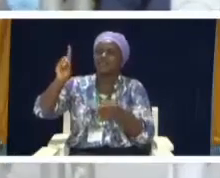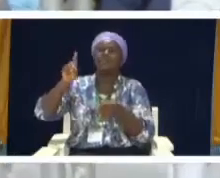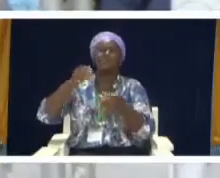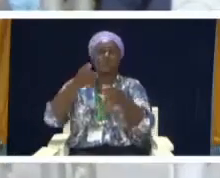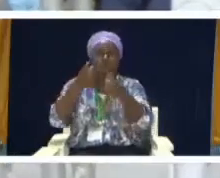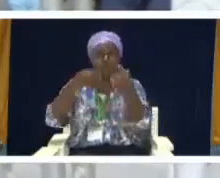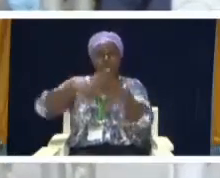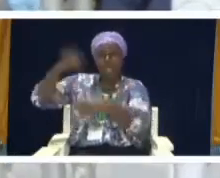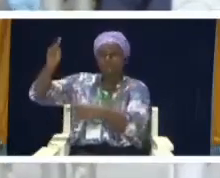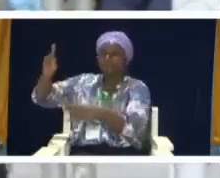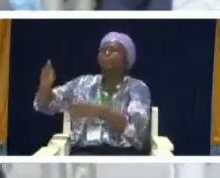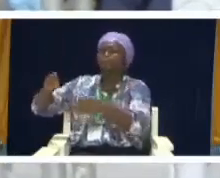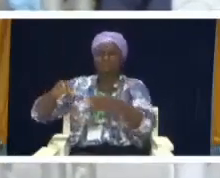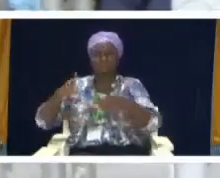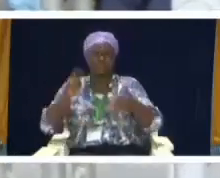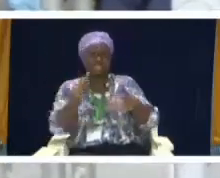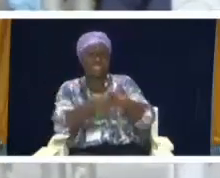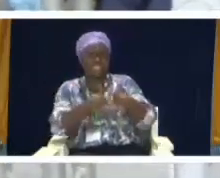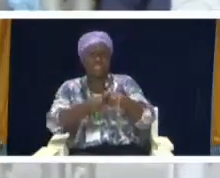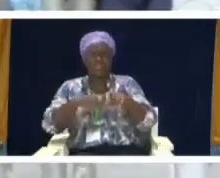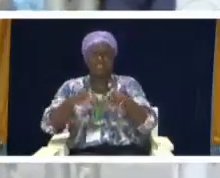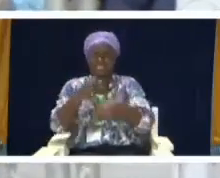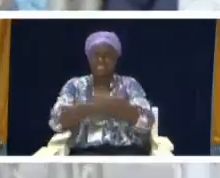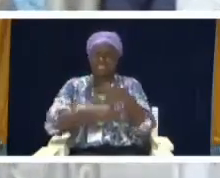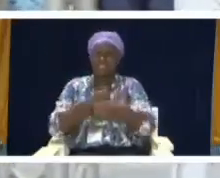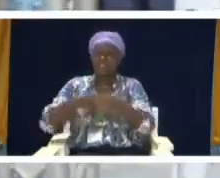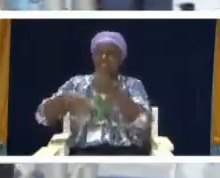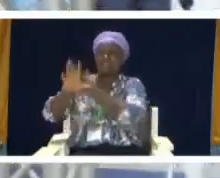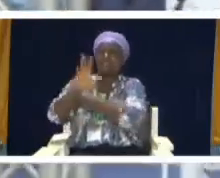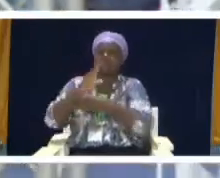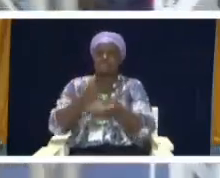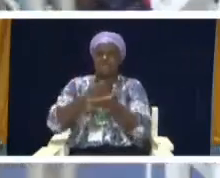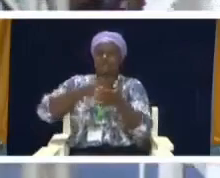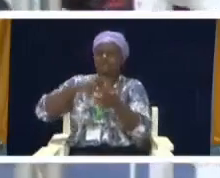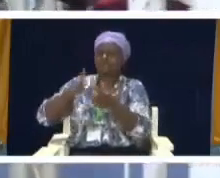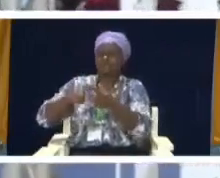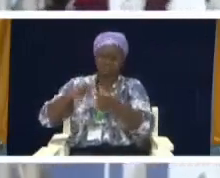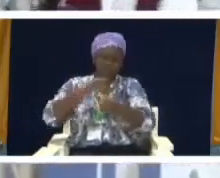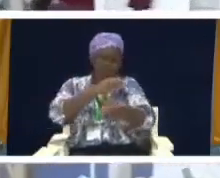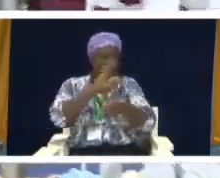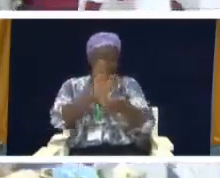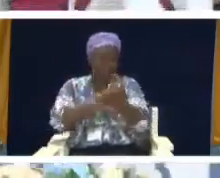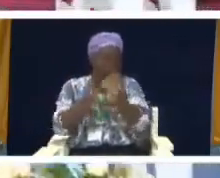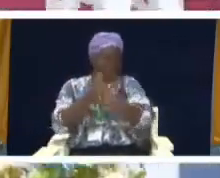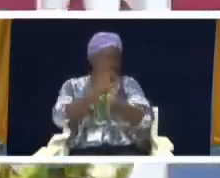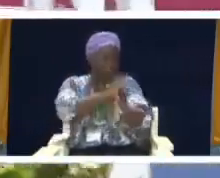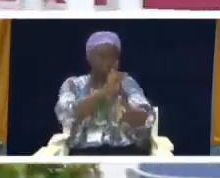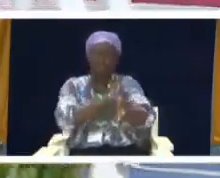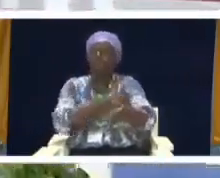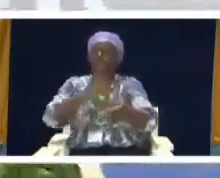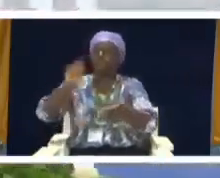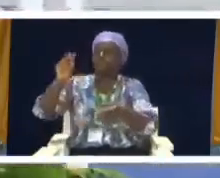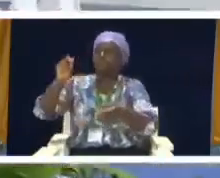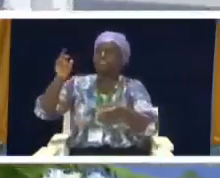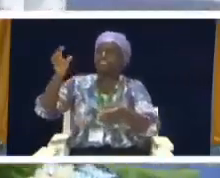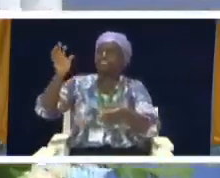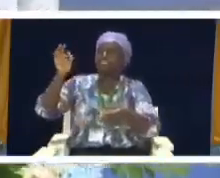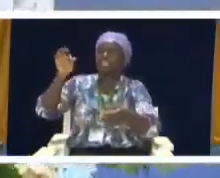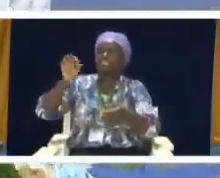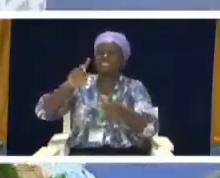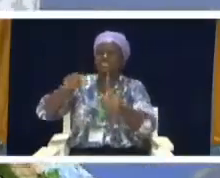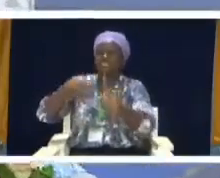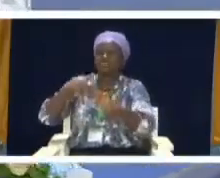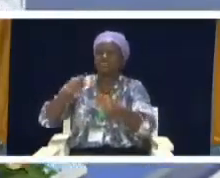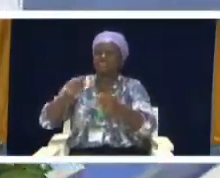And the same year, God helped me to conceive. And by 2019, when the pregnancy was going